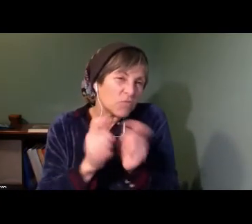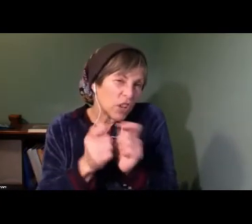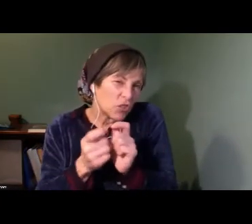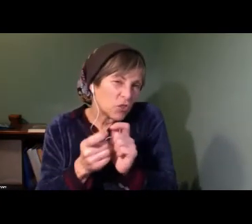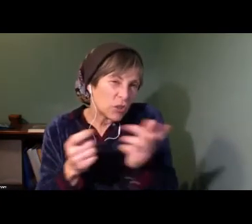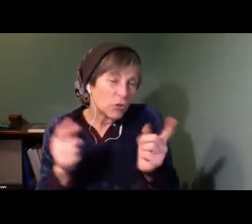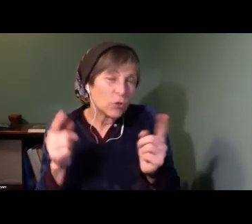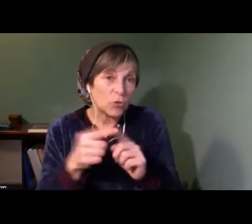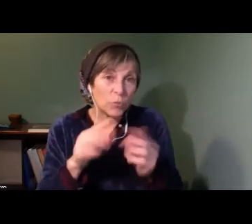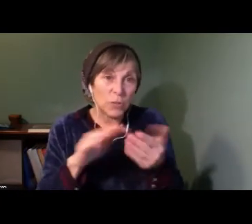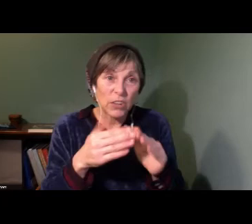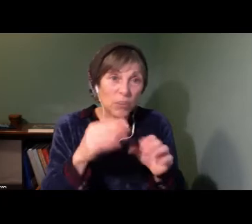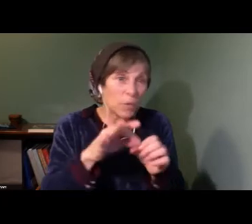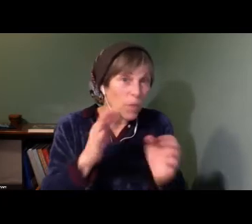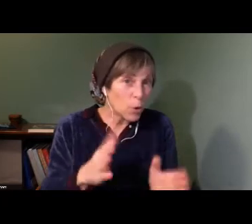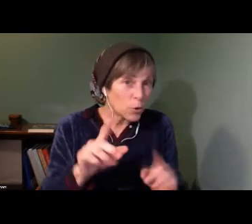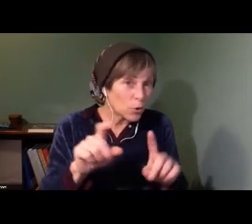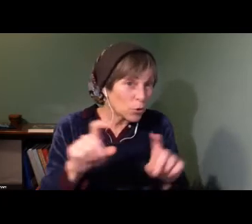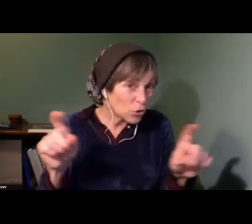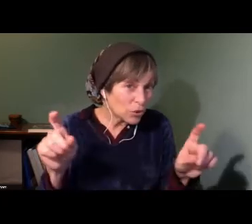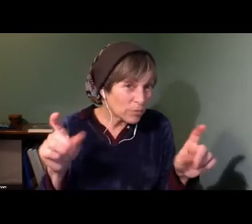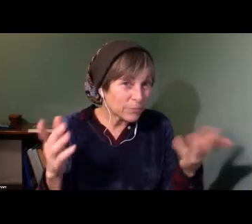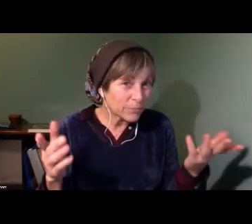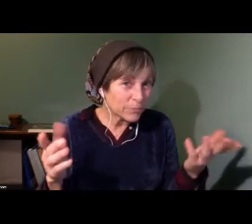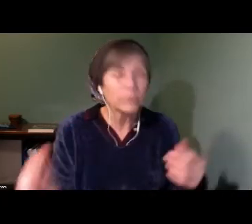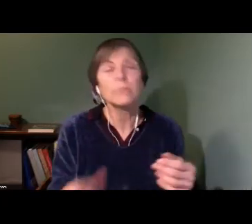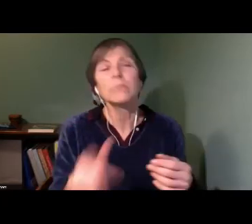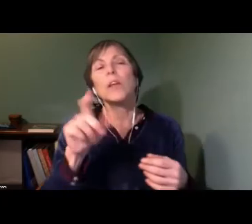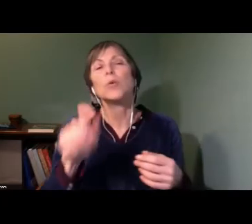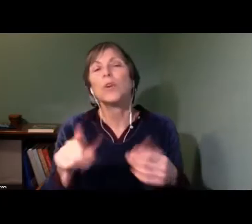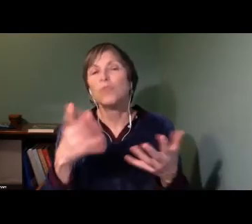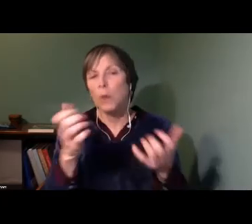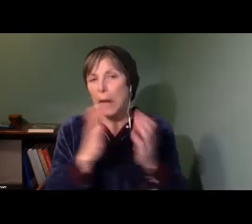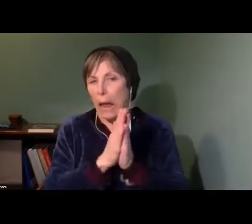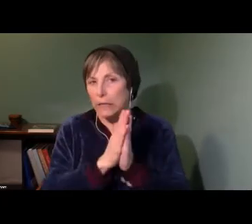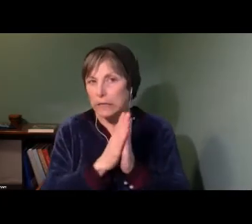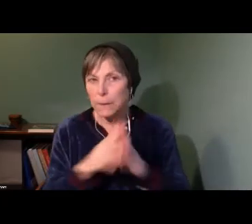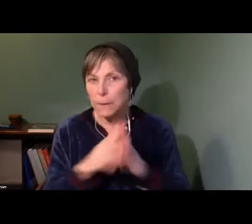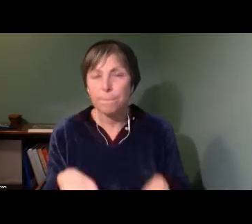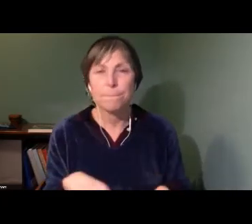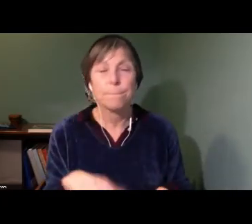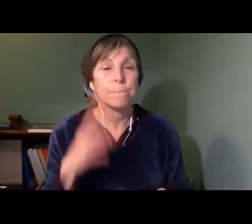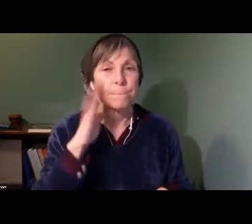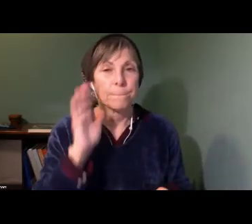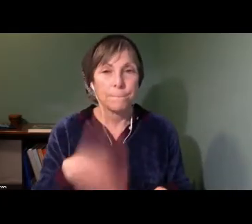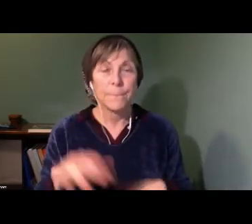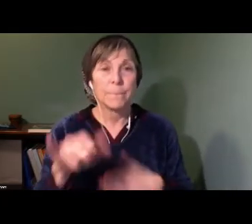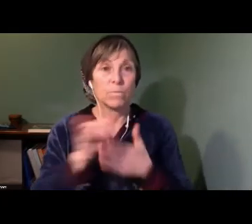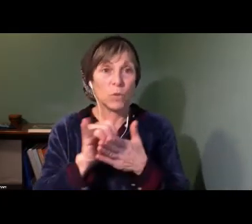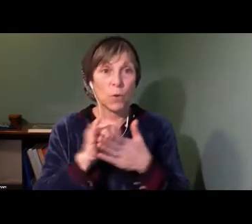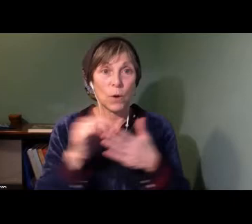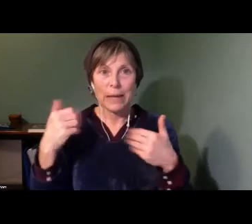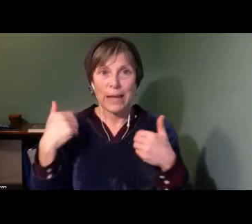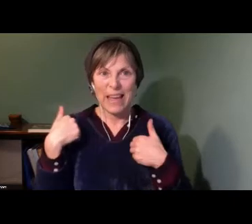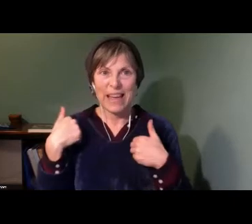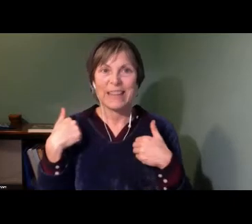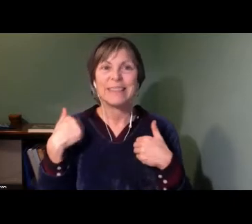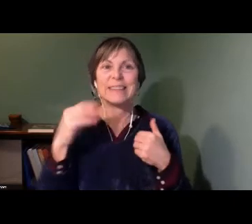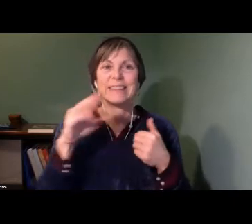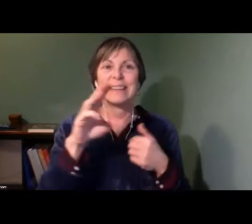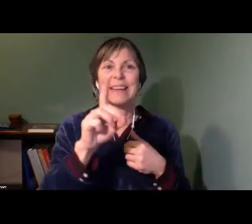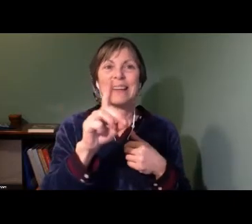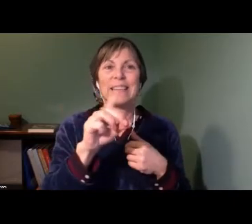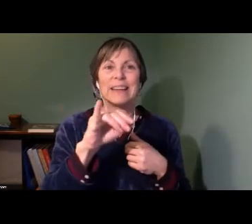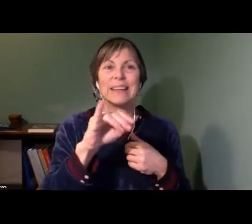municipal voters um another question to ask is you know new york has uh disenfranchisement for people who are